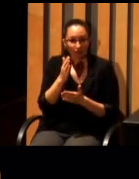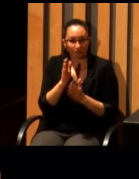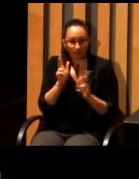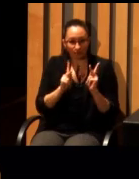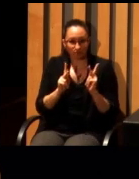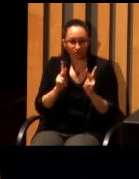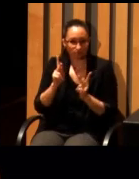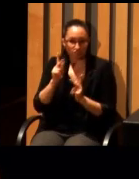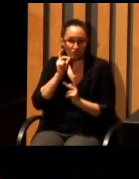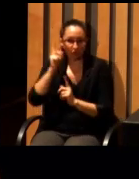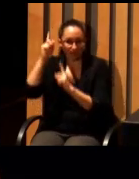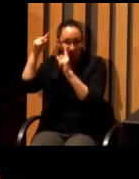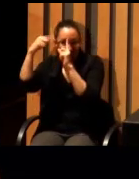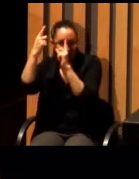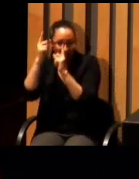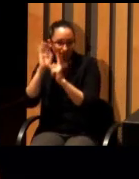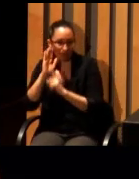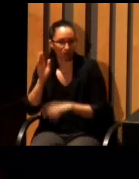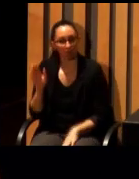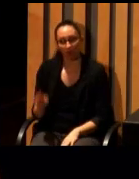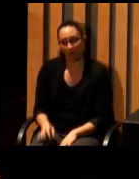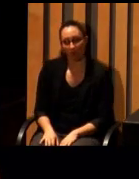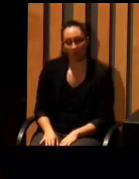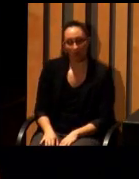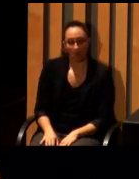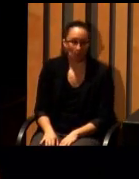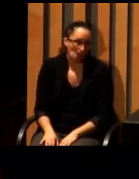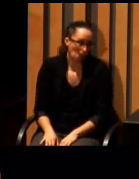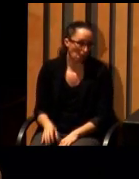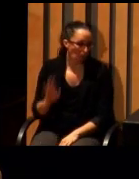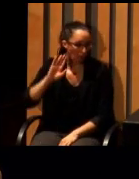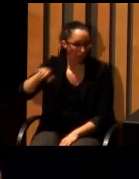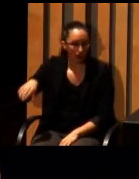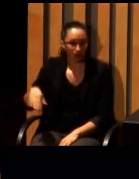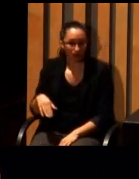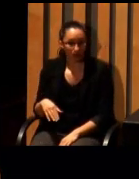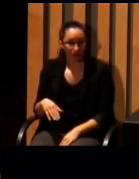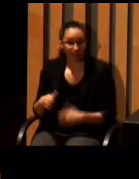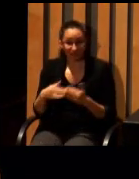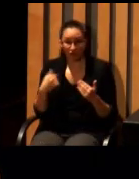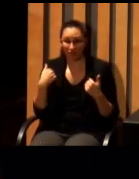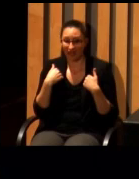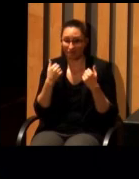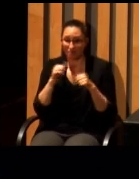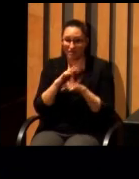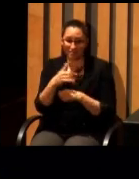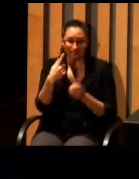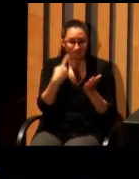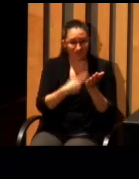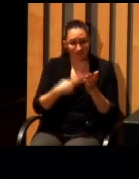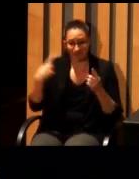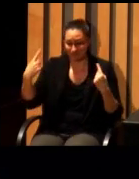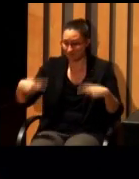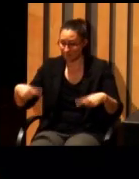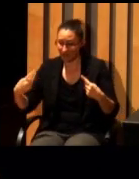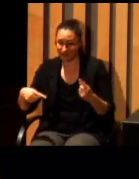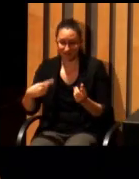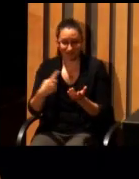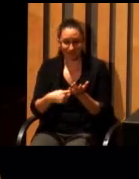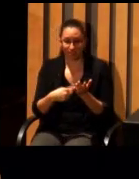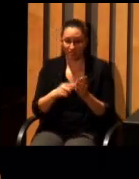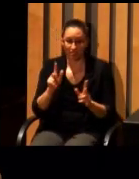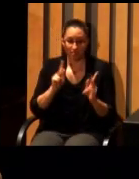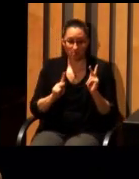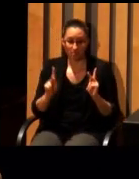amazing, even with stuff being debates out there and discussions out there, what people have never even